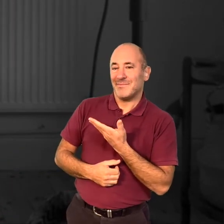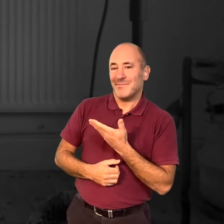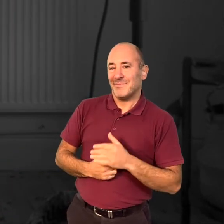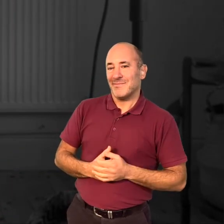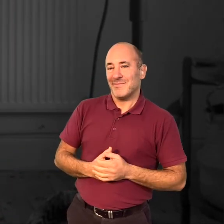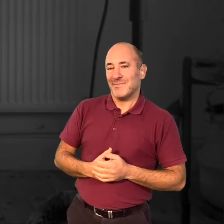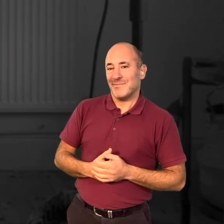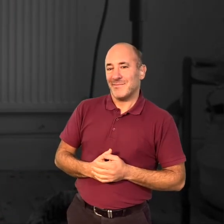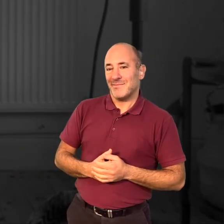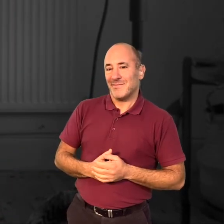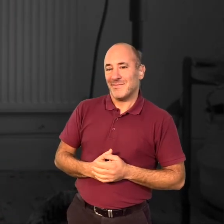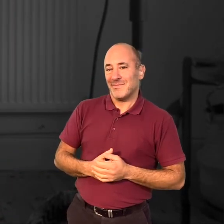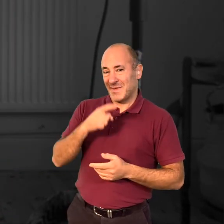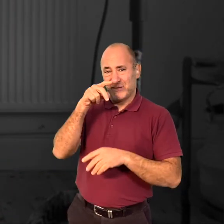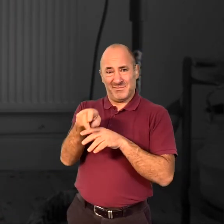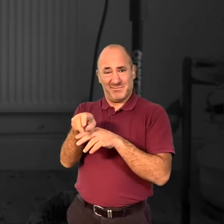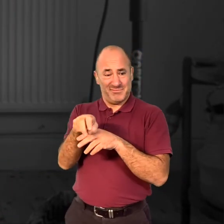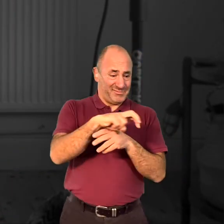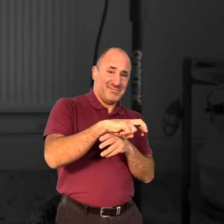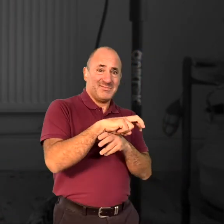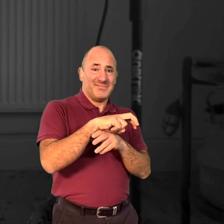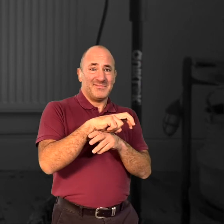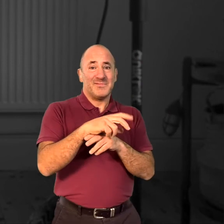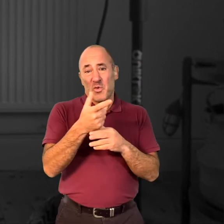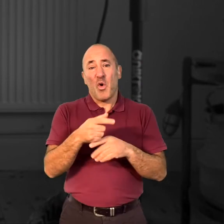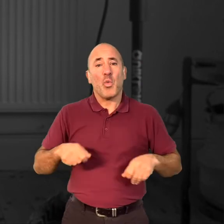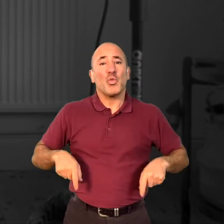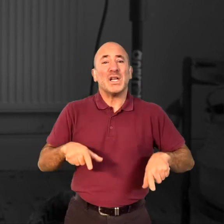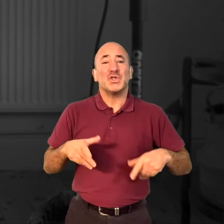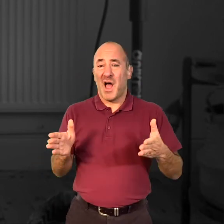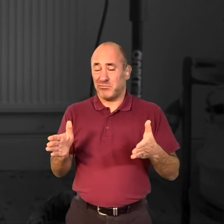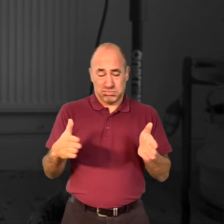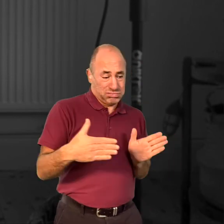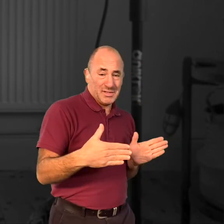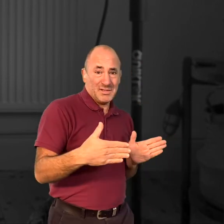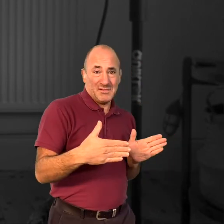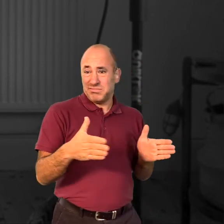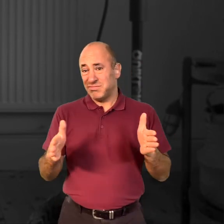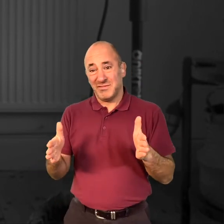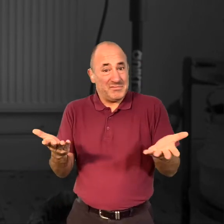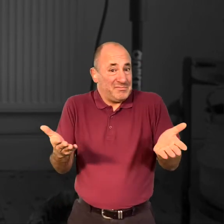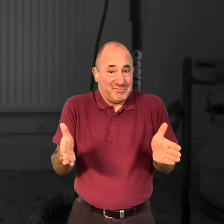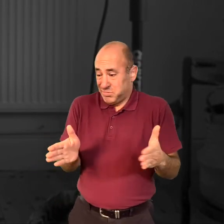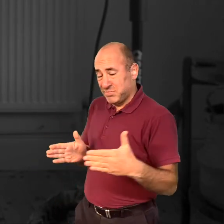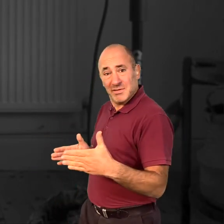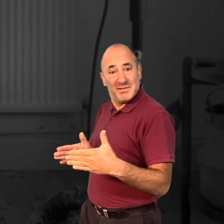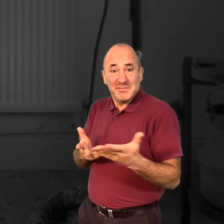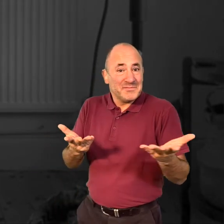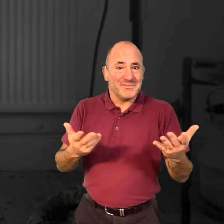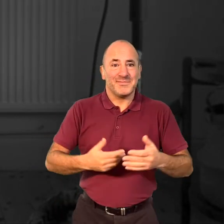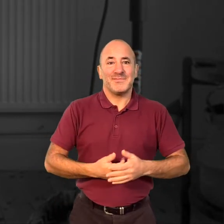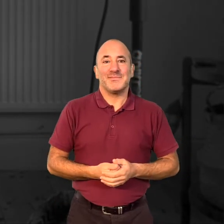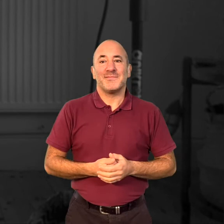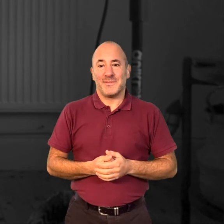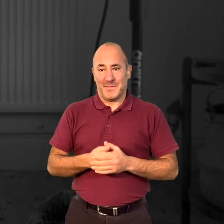oh, it's so musical. You can sit sideways on, and you can move. If you're in a wheelchair as well, you can move.